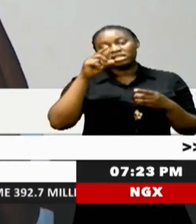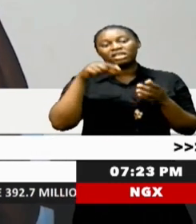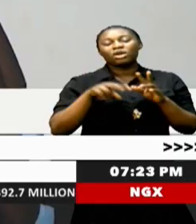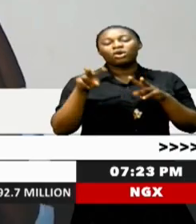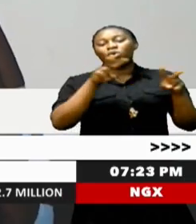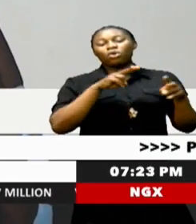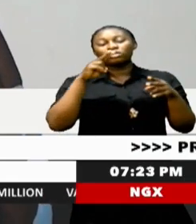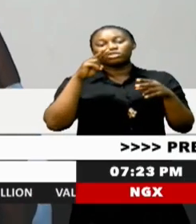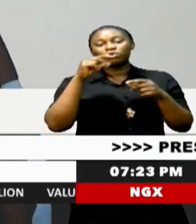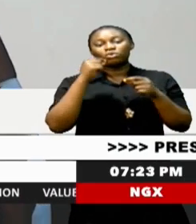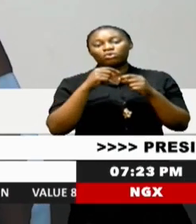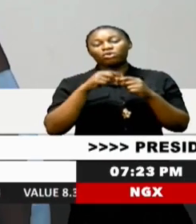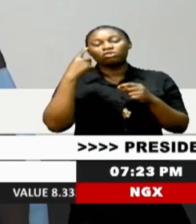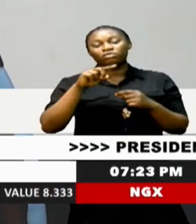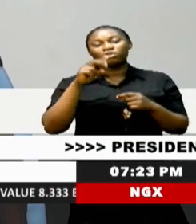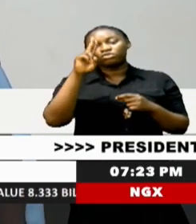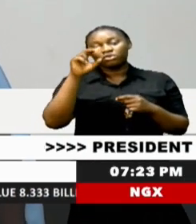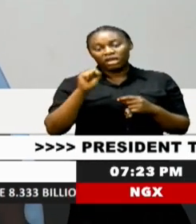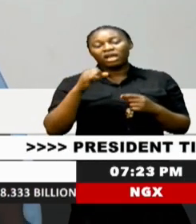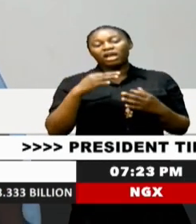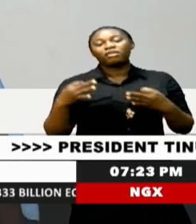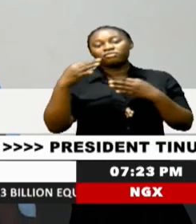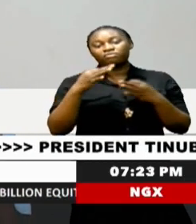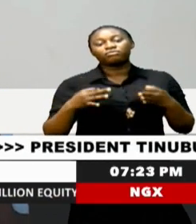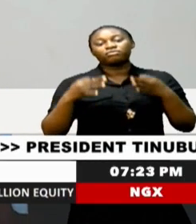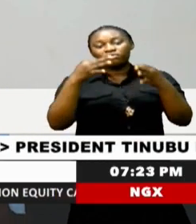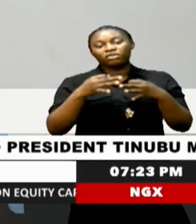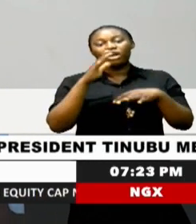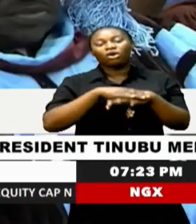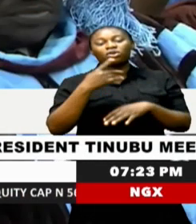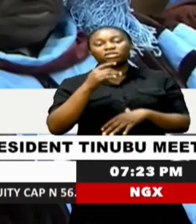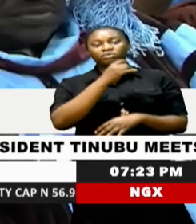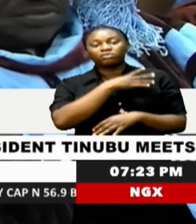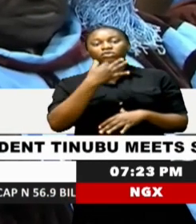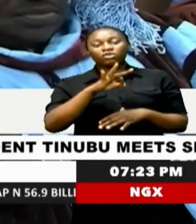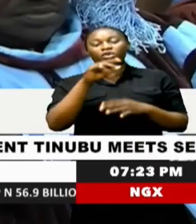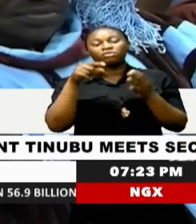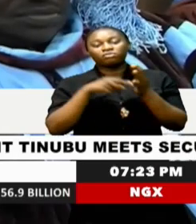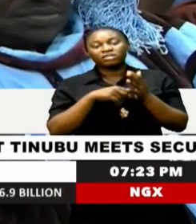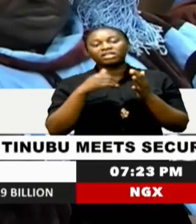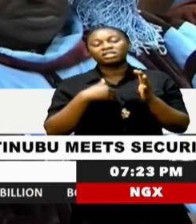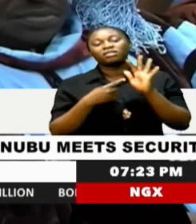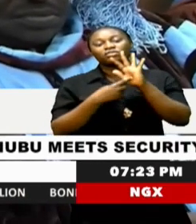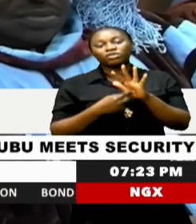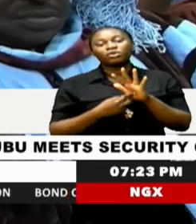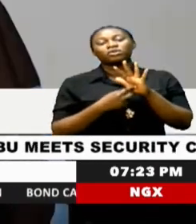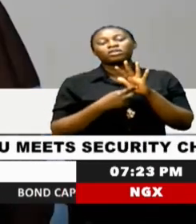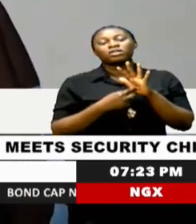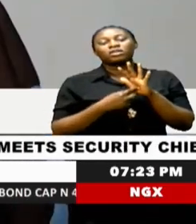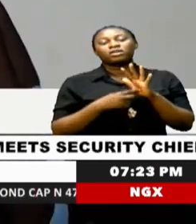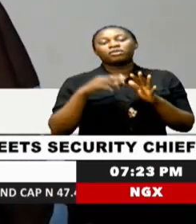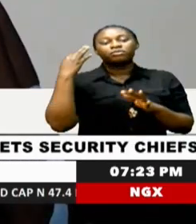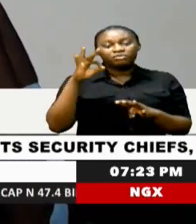for the United States of America. Further, my article on stigmatization of EBD has been cited in Italian,